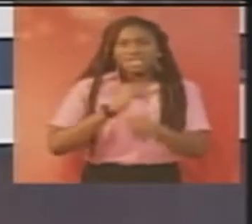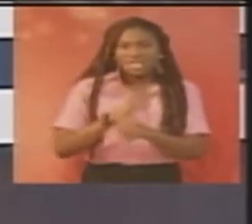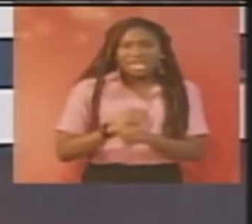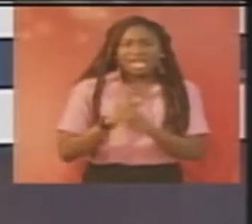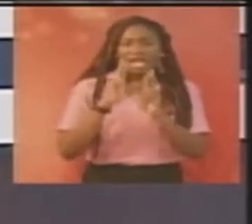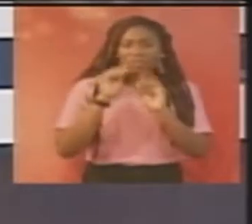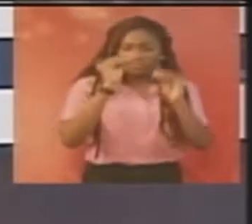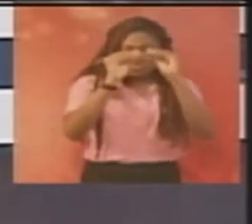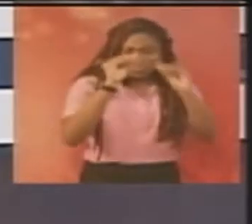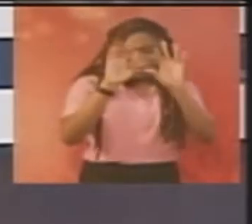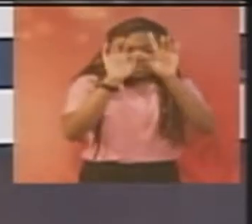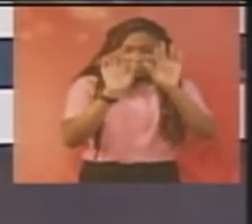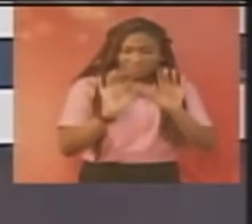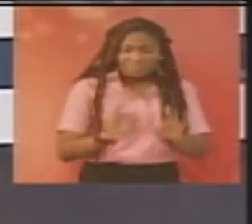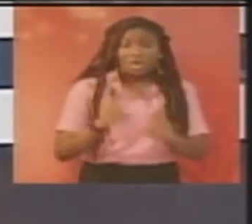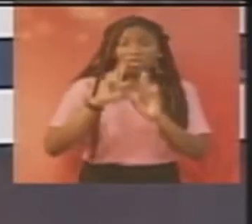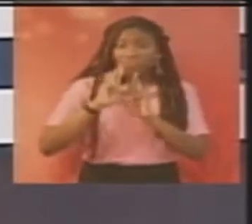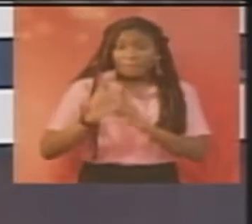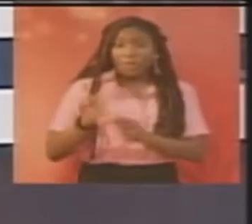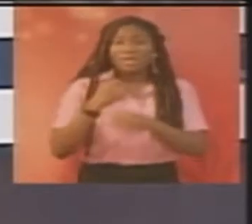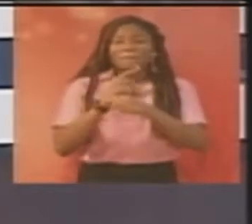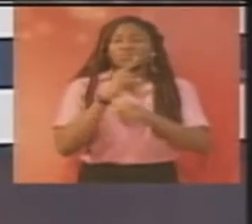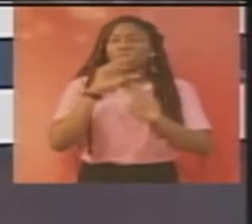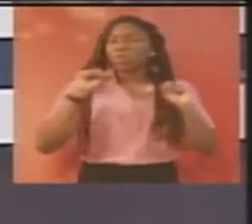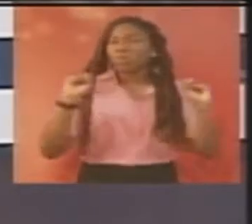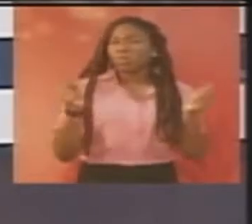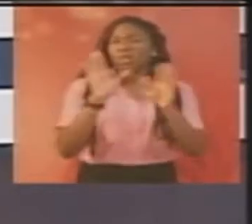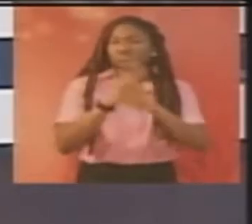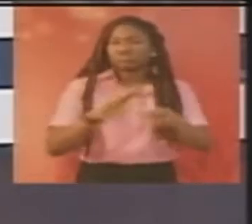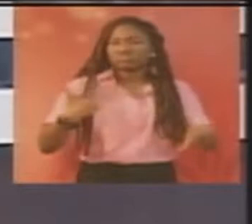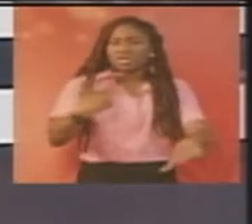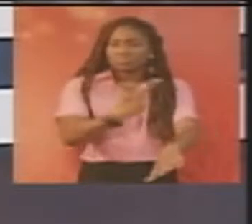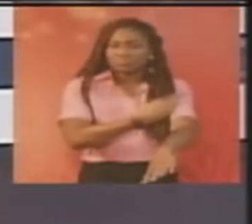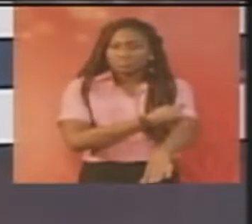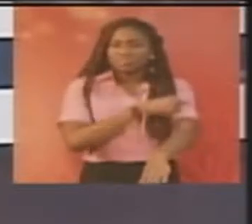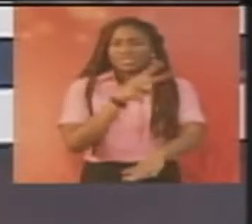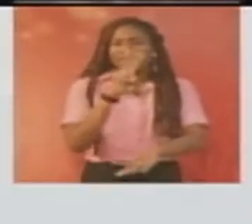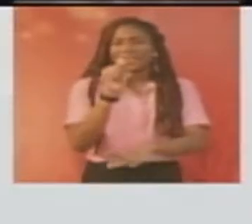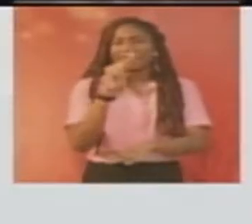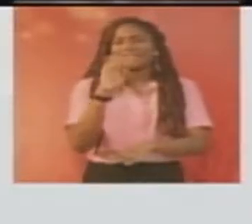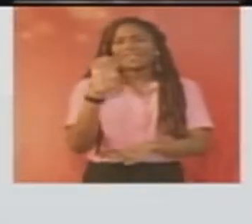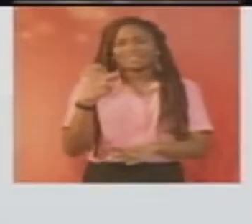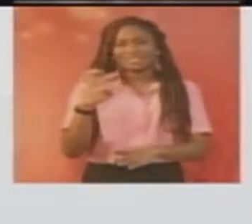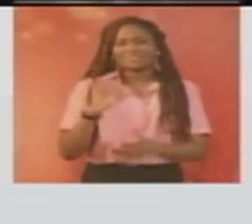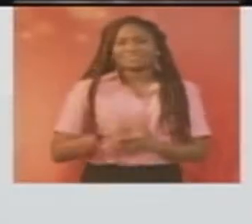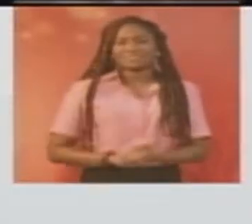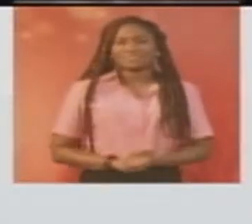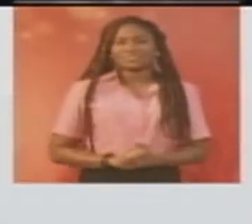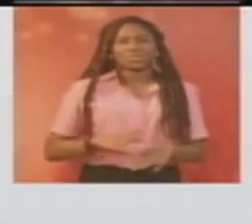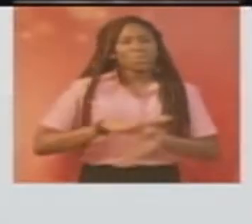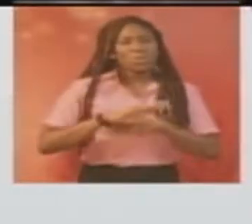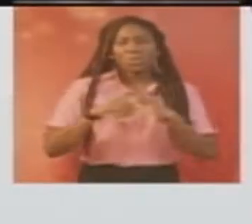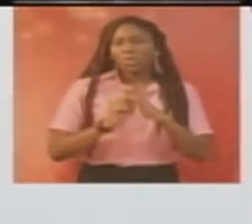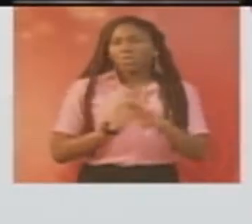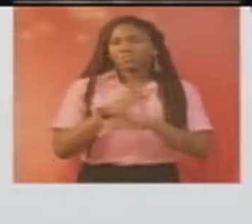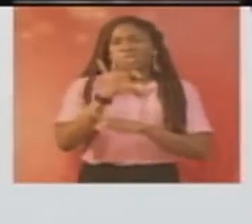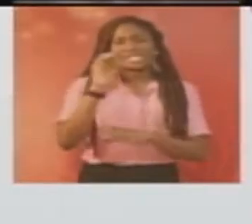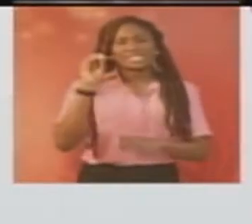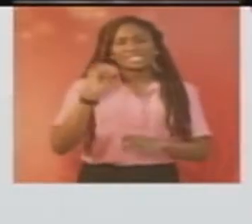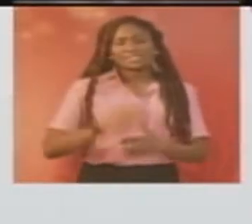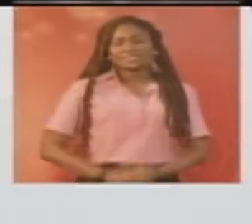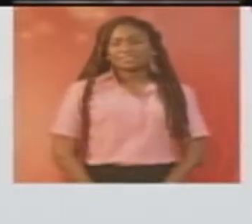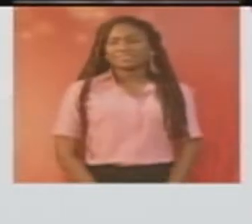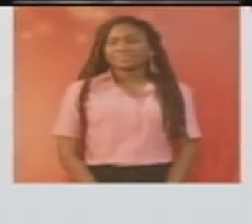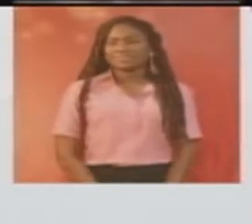on, and our coverage has been good with those vaccines. all in the 90s. And we